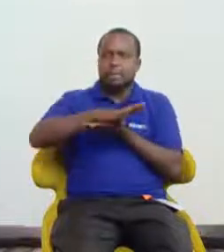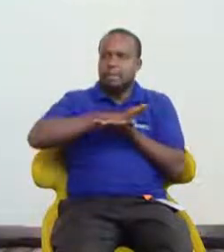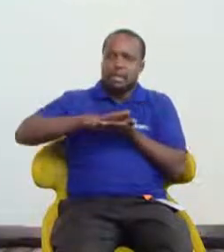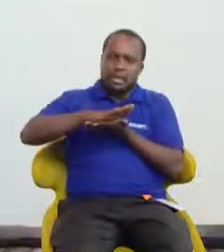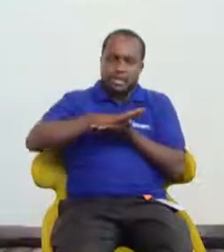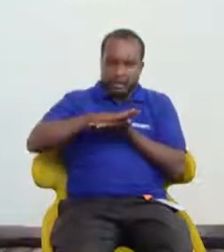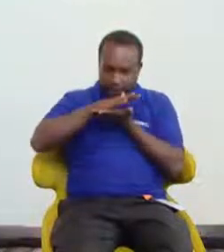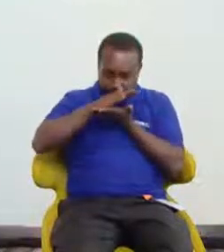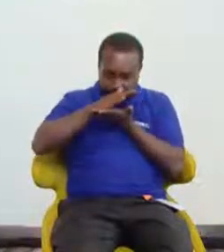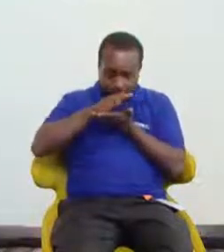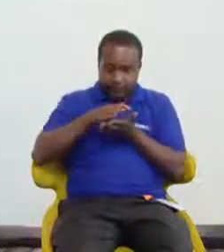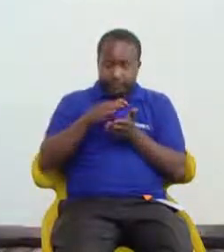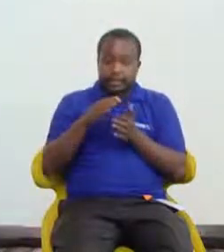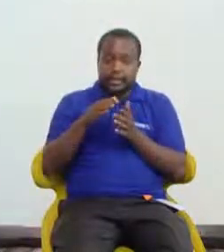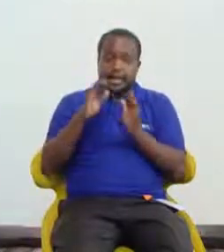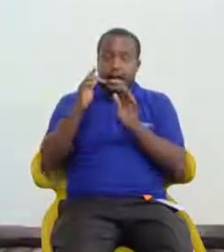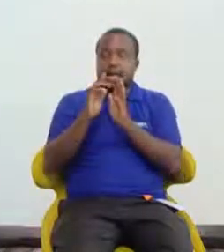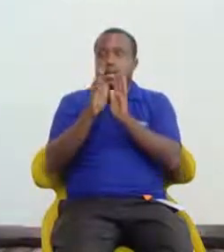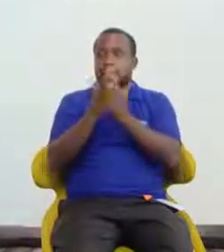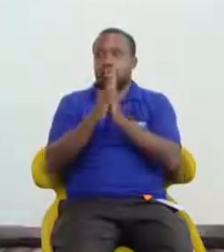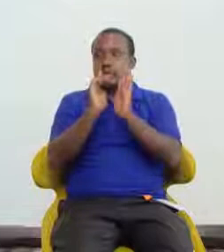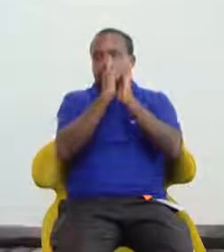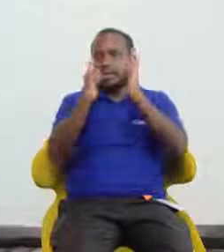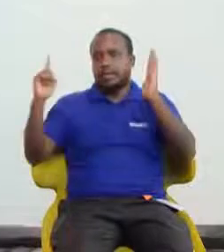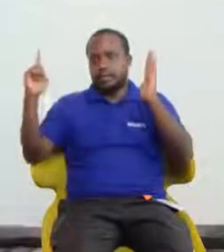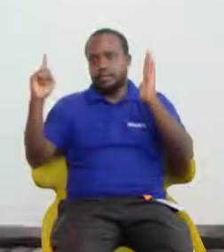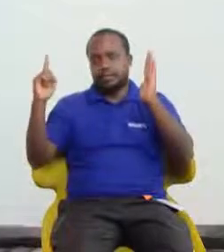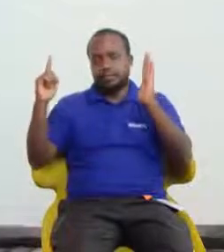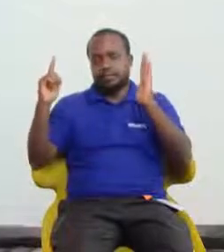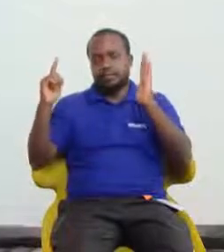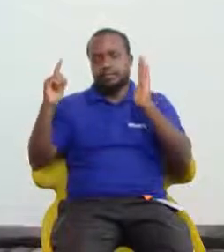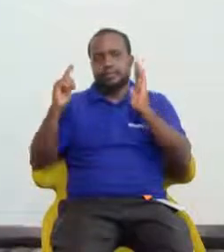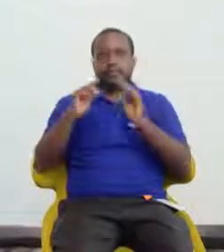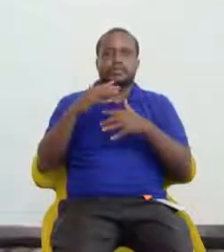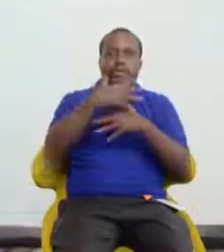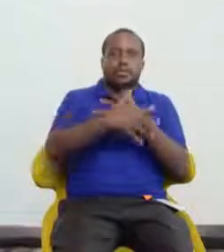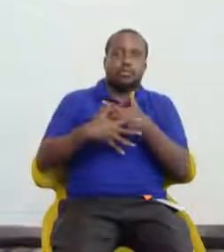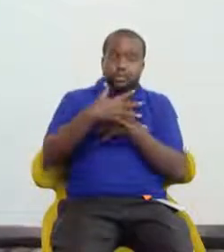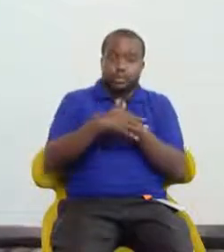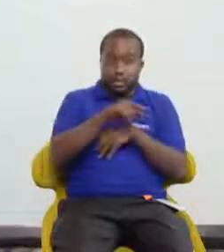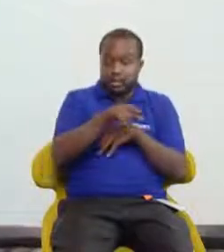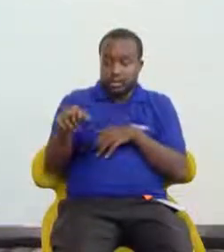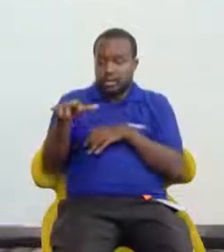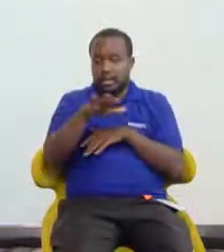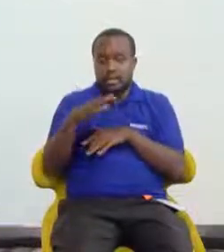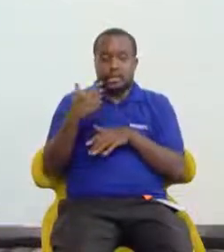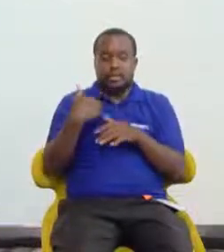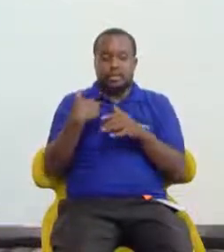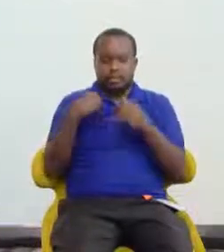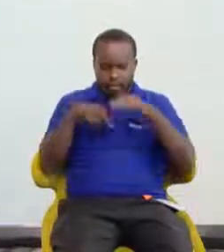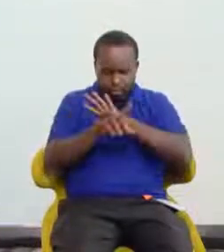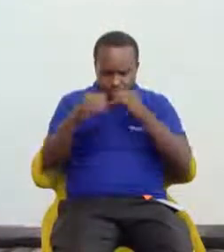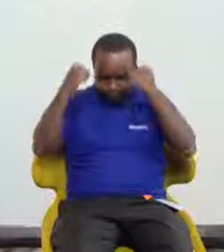still learning, and the library books, the computer lab, those are places where I could really catch